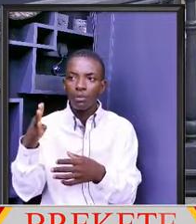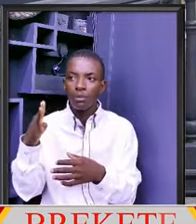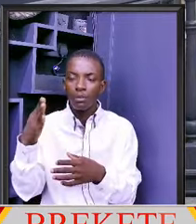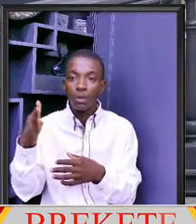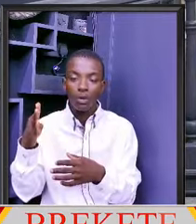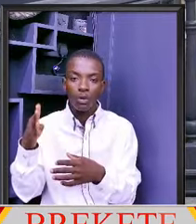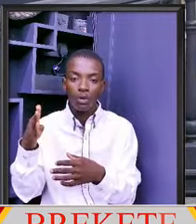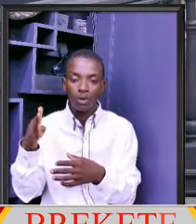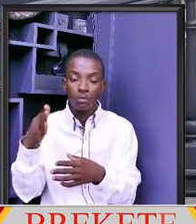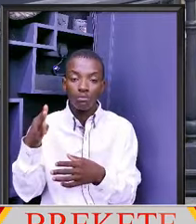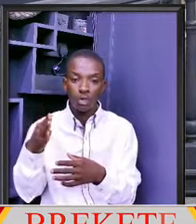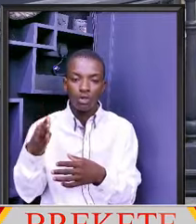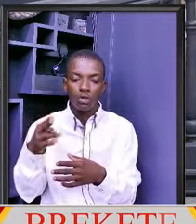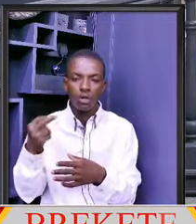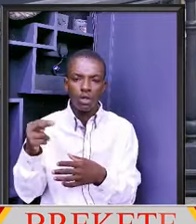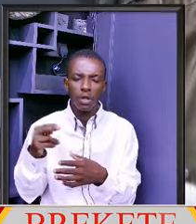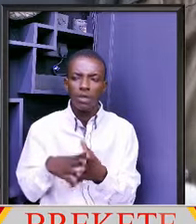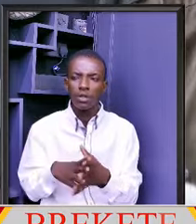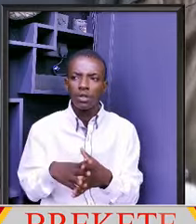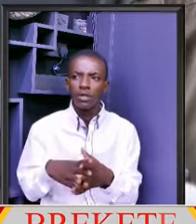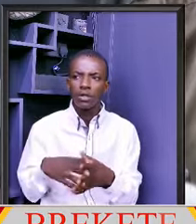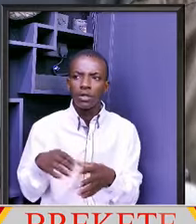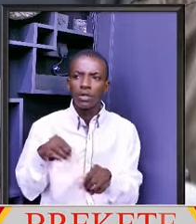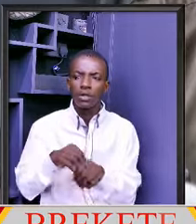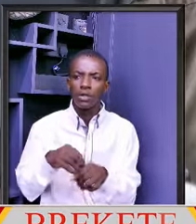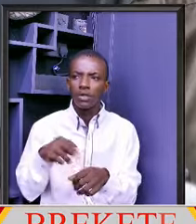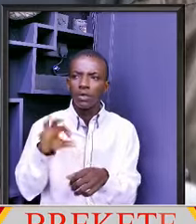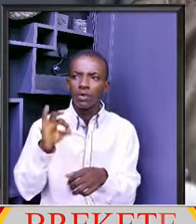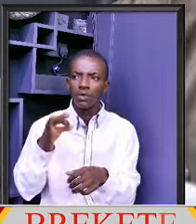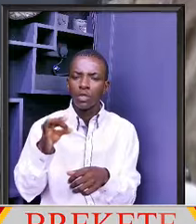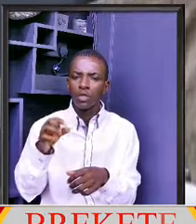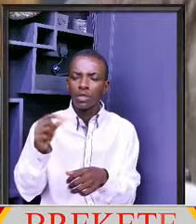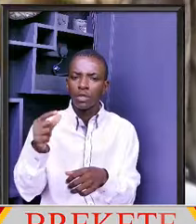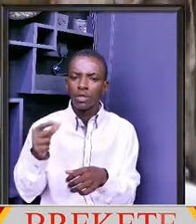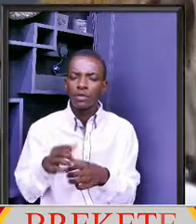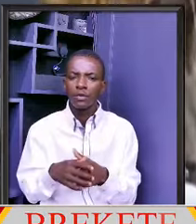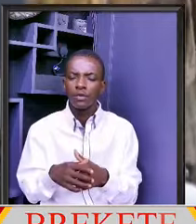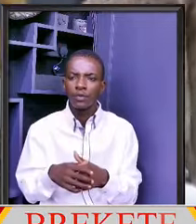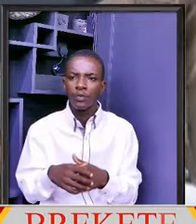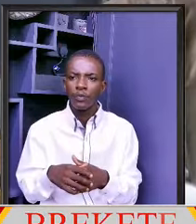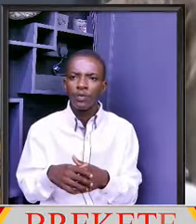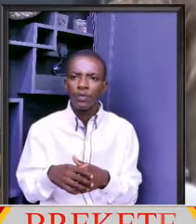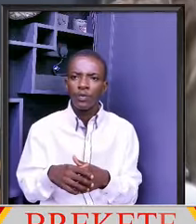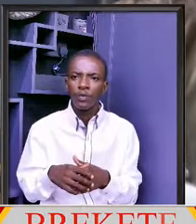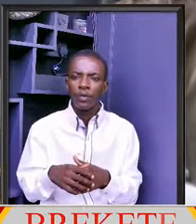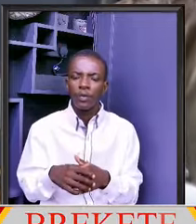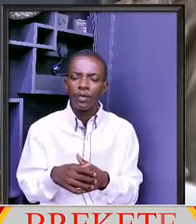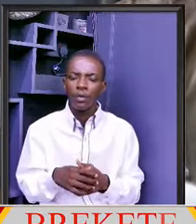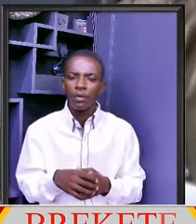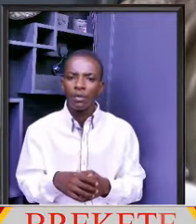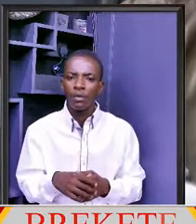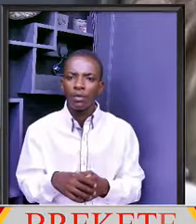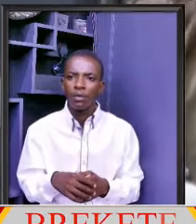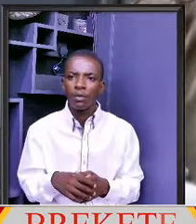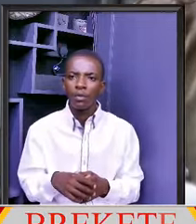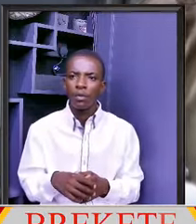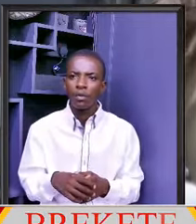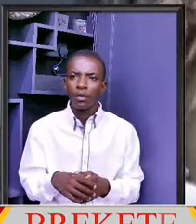him, 2019. Petition, yes. 2019? Yes, yes. Against him? No, wait. Sir. 4. Something billion? Billion, naira. Yes.